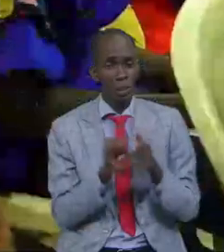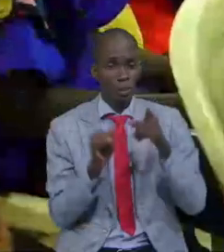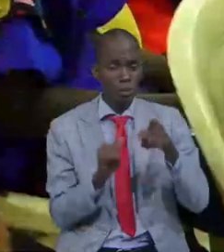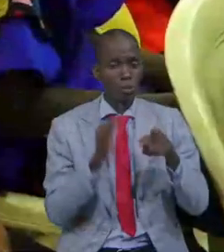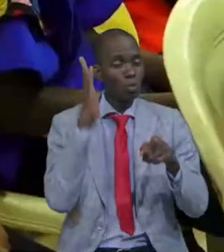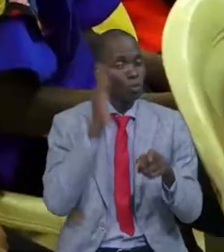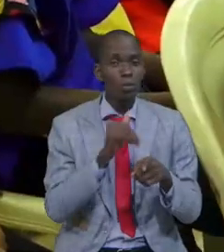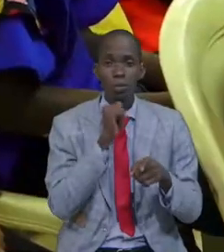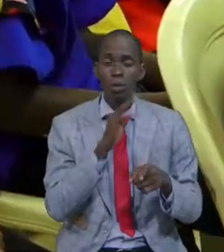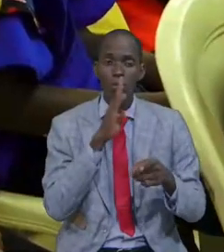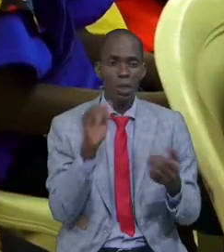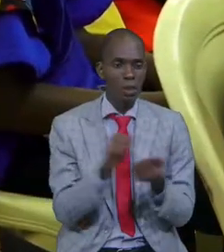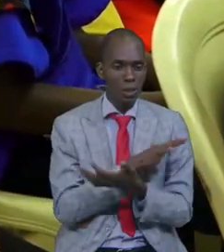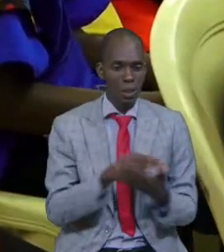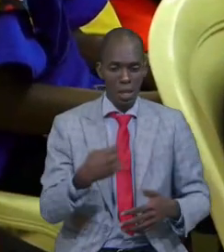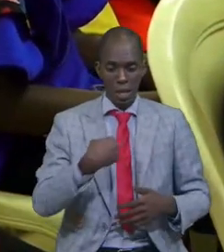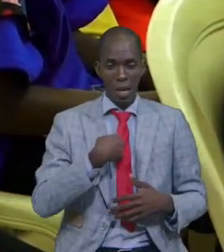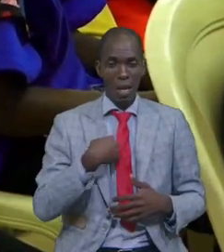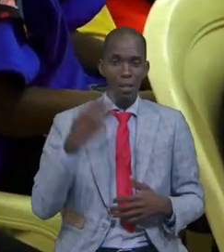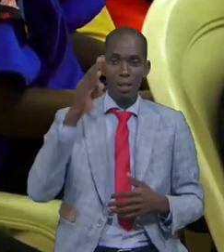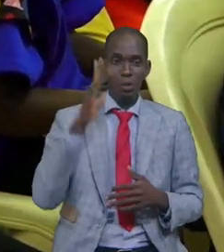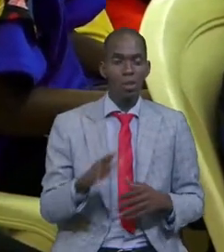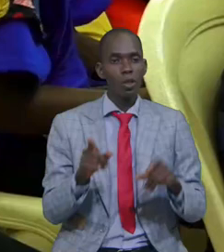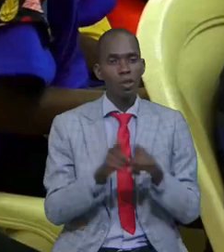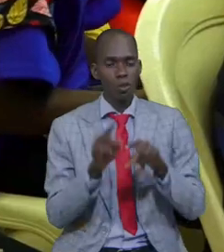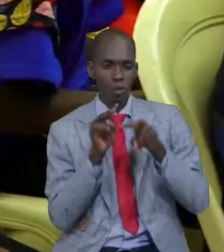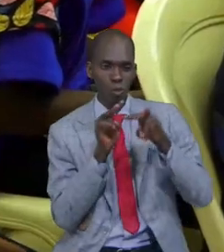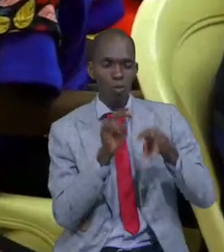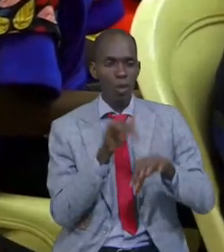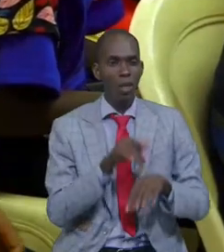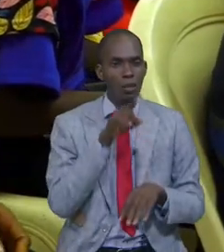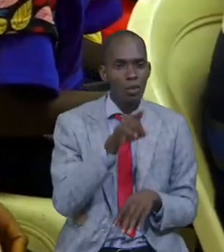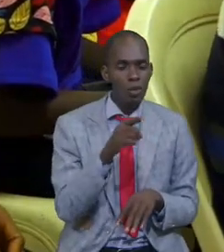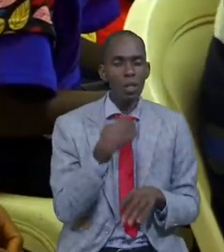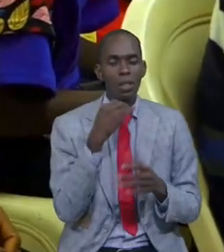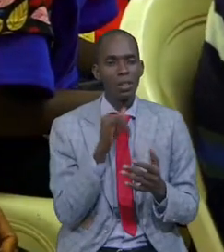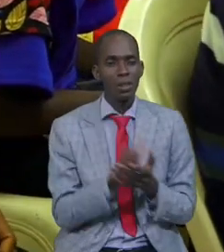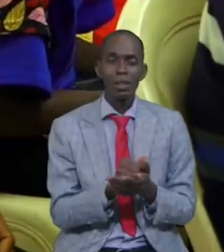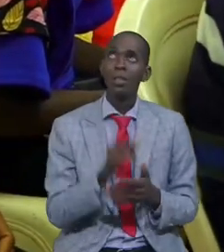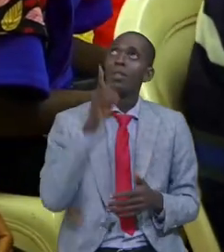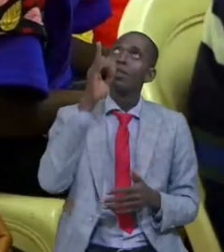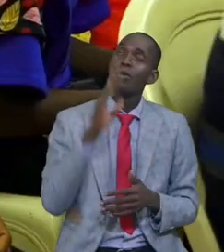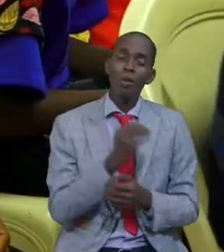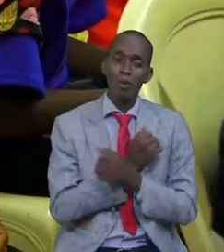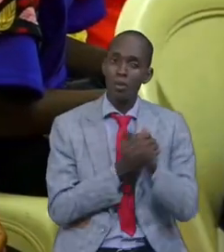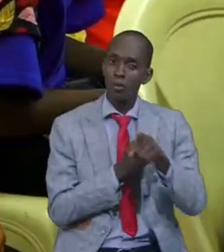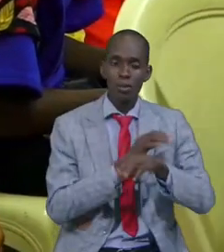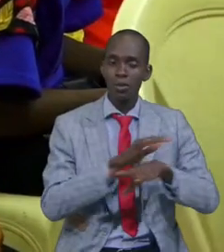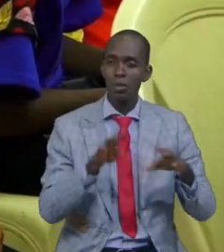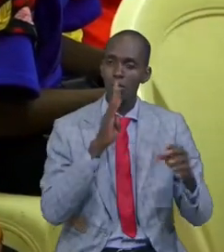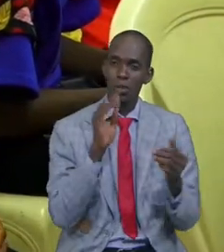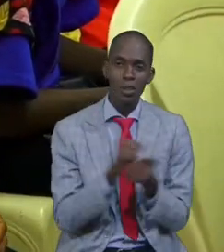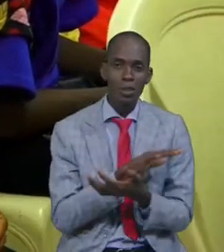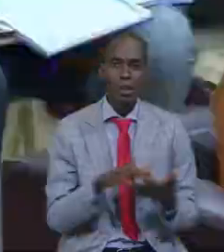not perish. I look at you and I said, God loves you, you should not perish. And